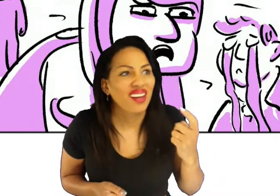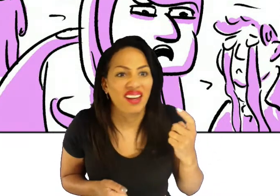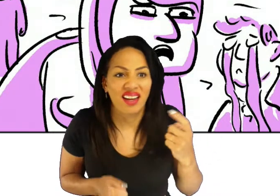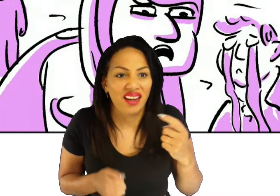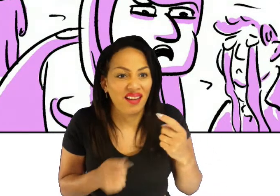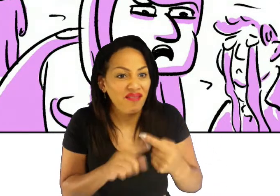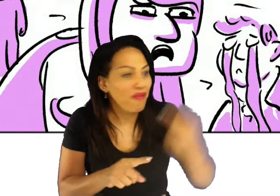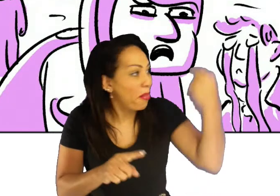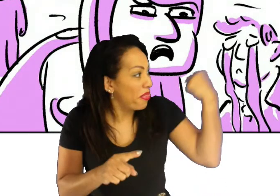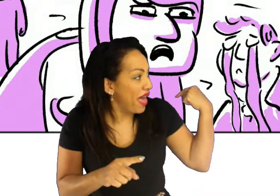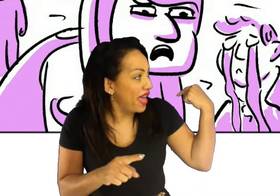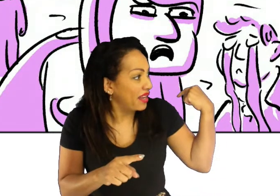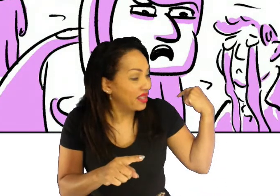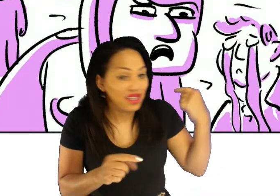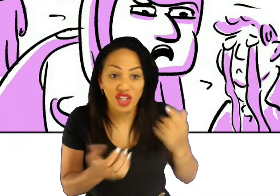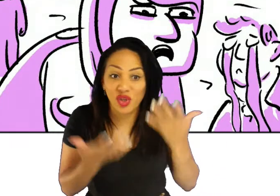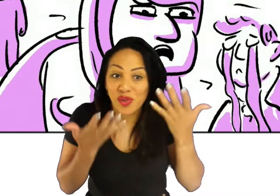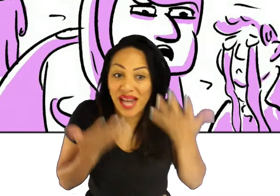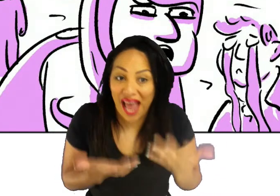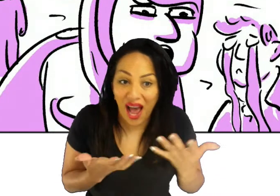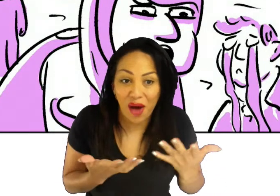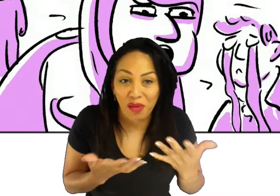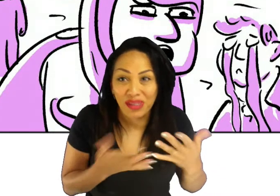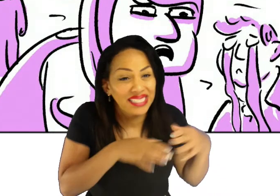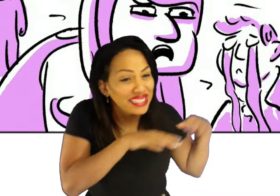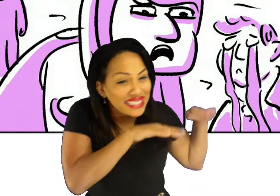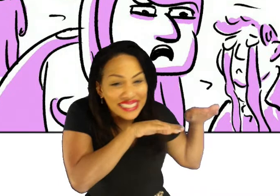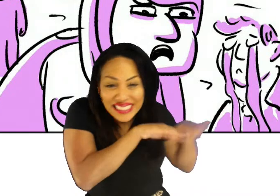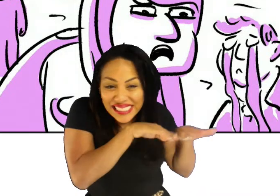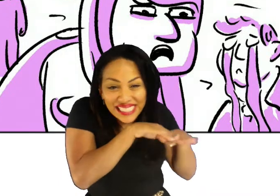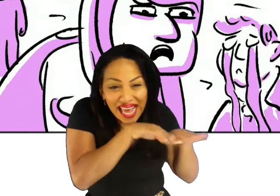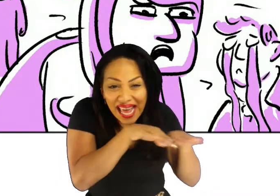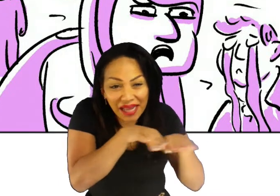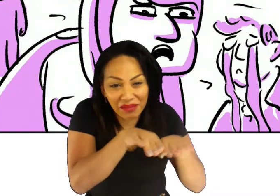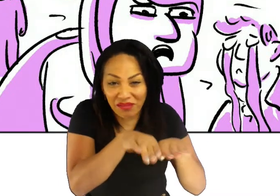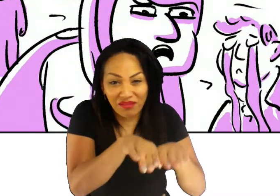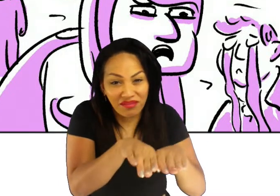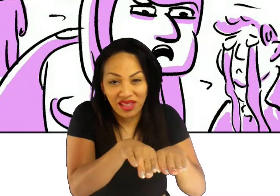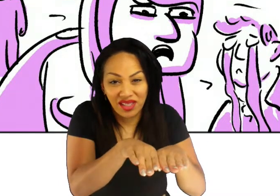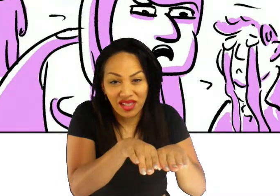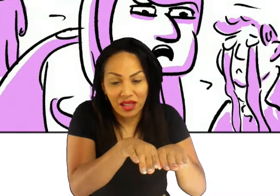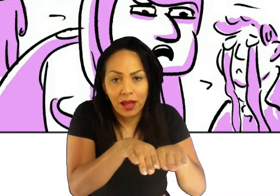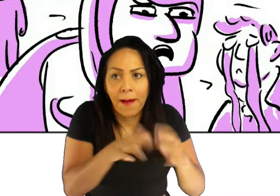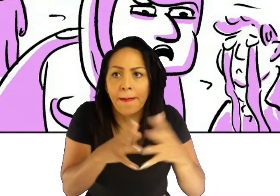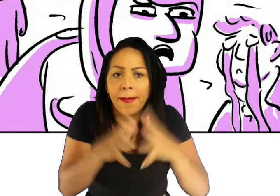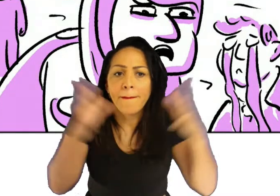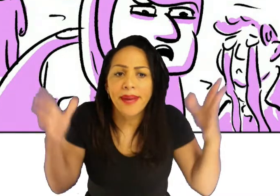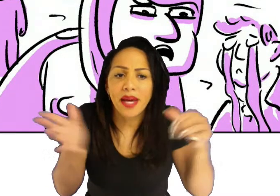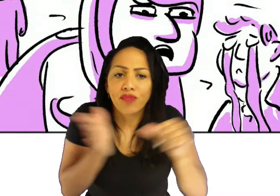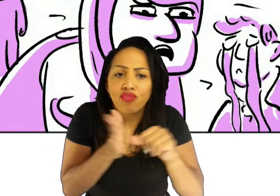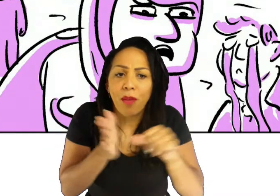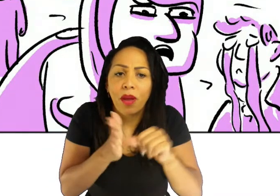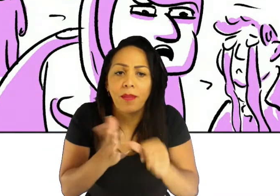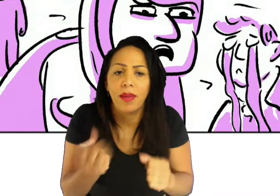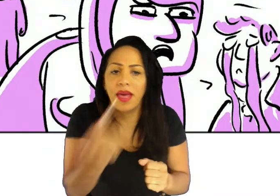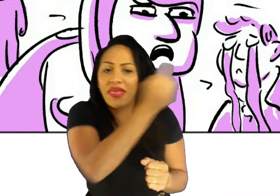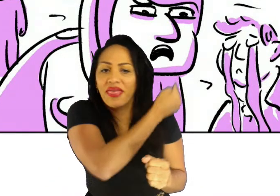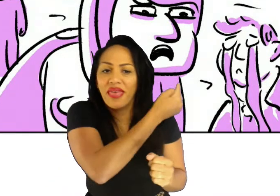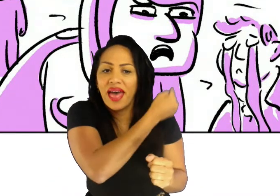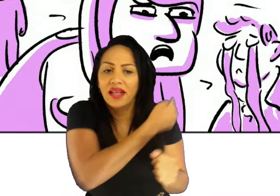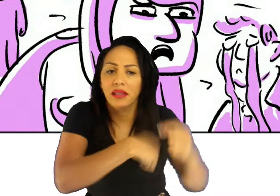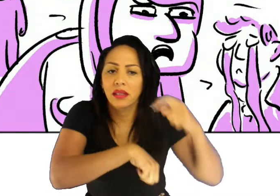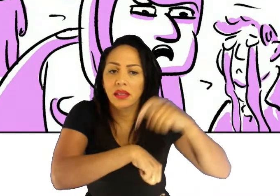slightly different burning trash. The biggest issue at the time was precarity, the way that